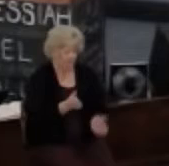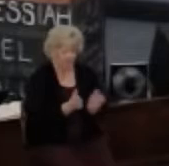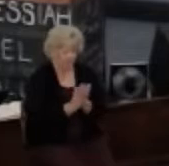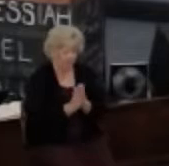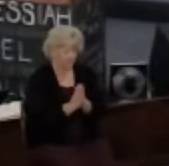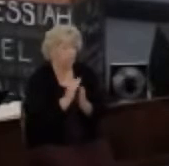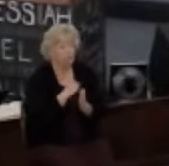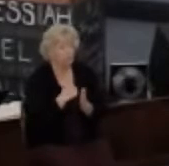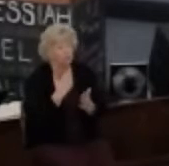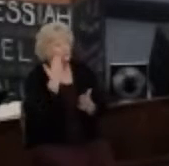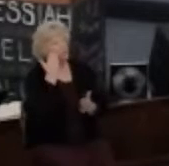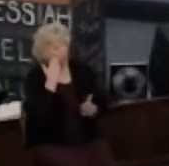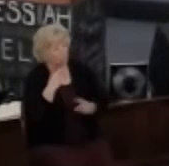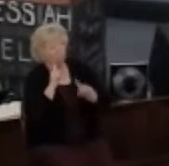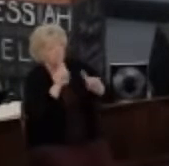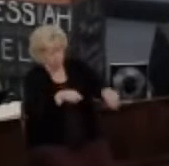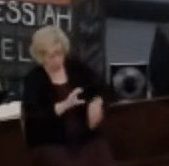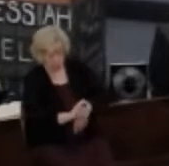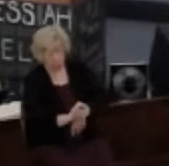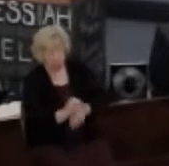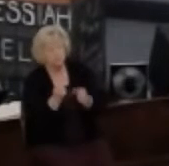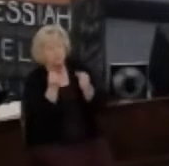Too many people